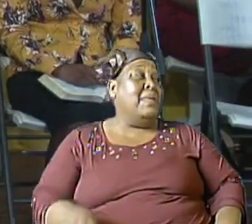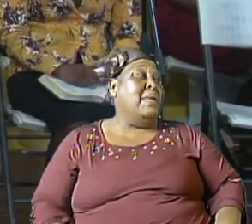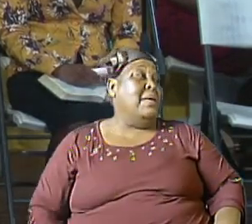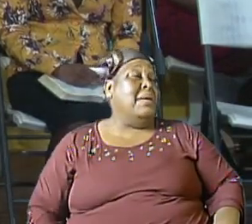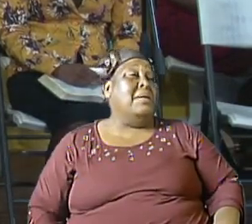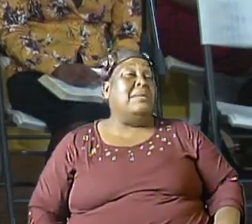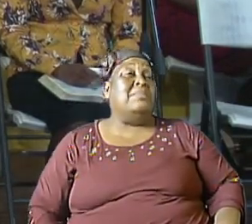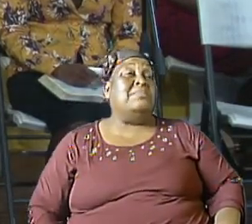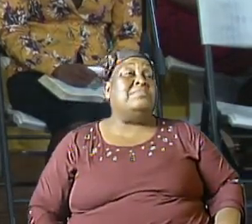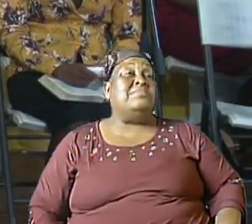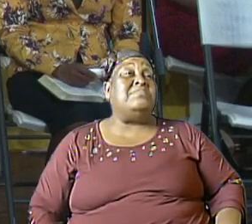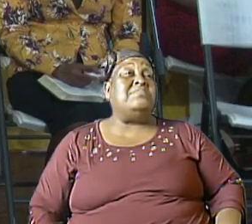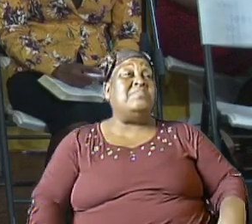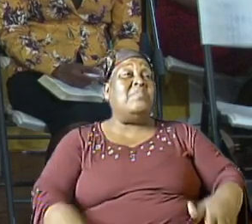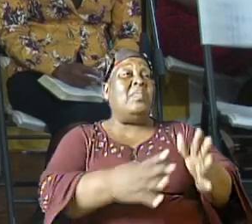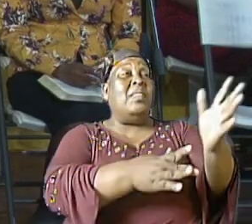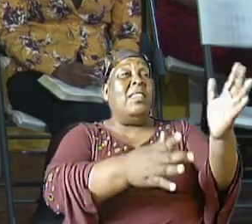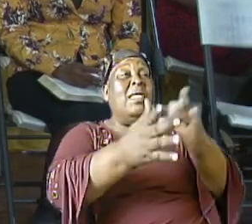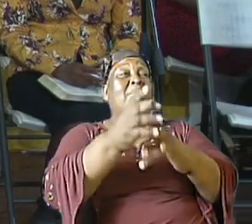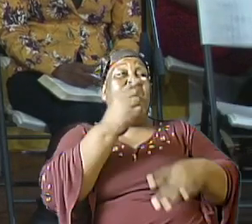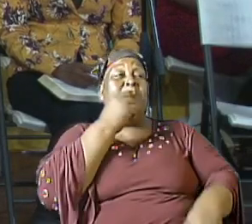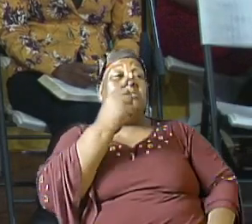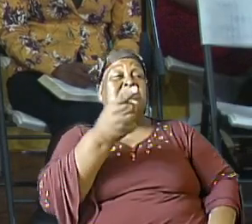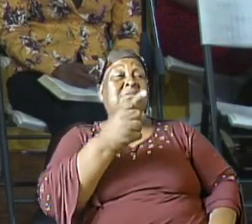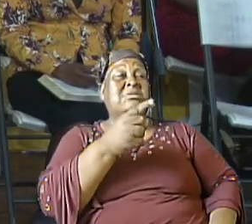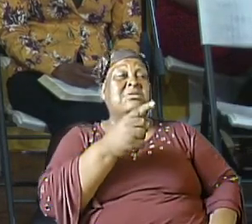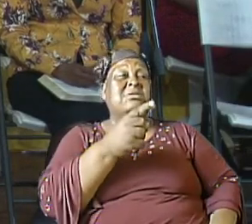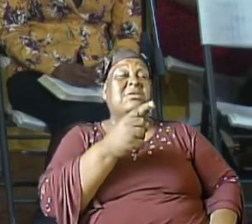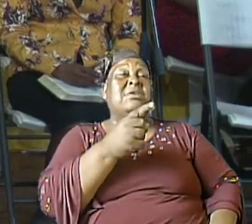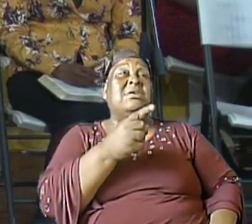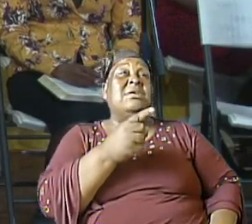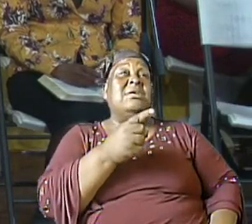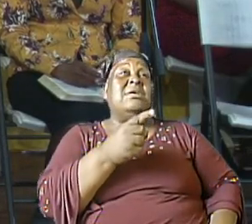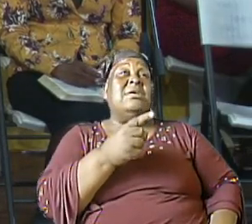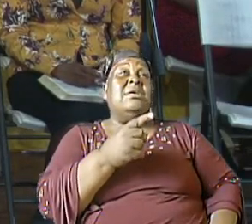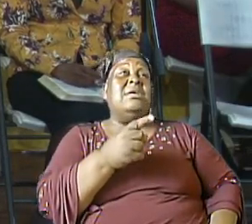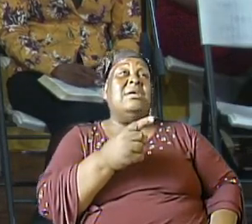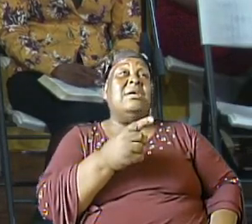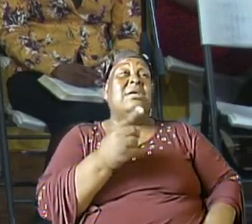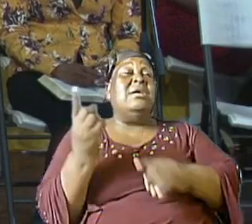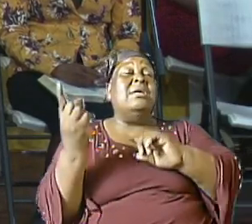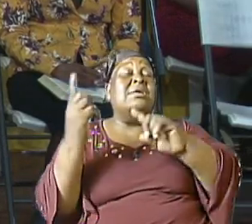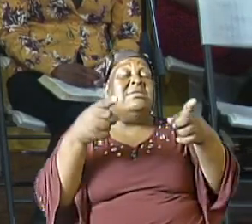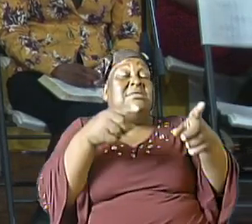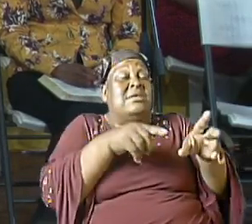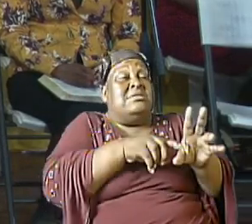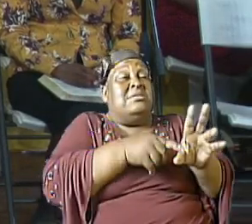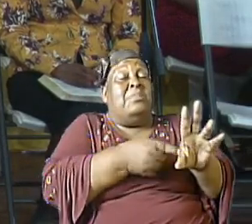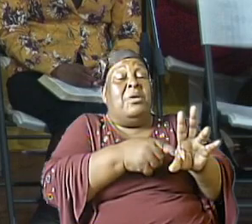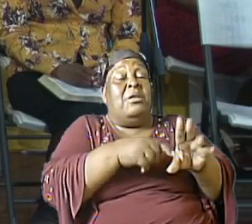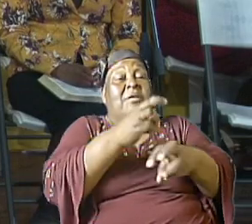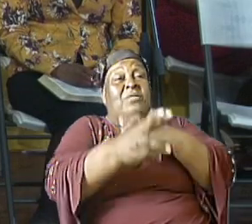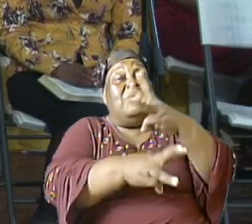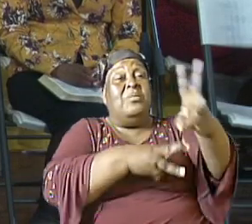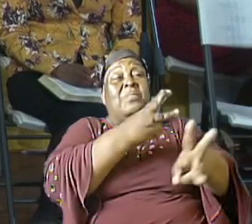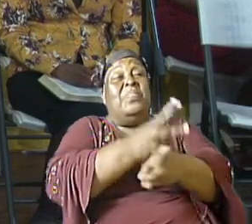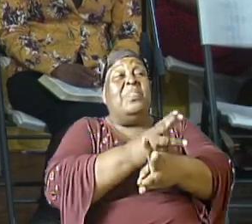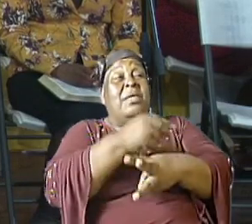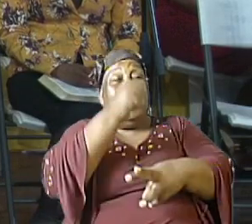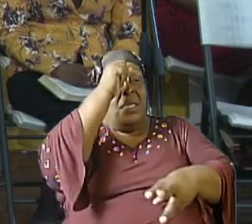Hallelujah. The Bible says, for since the beginning of the